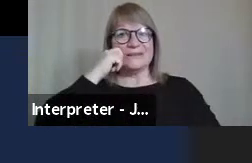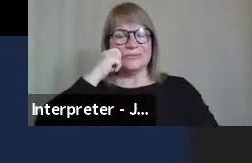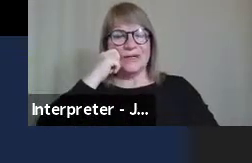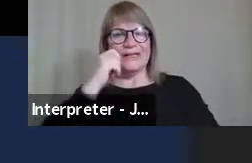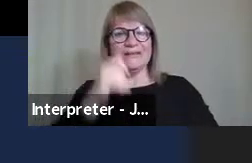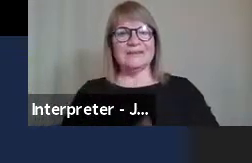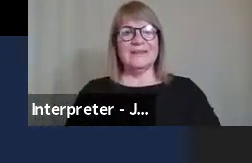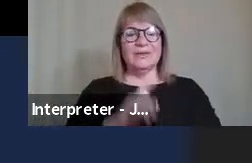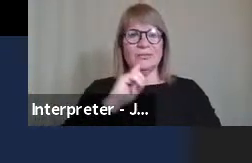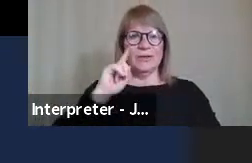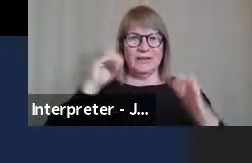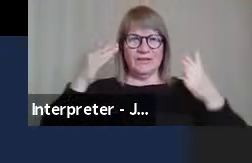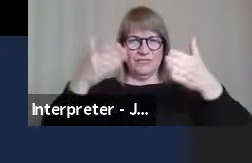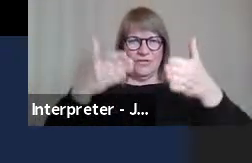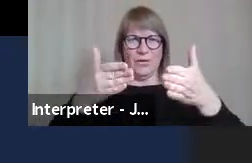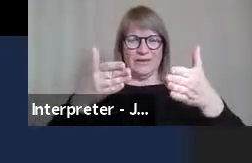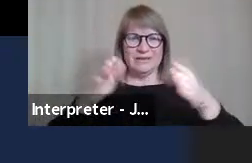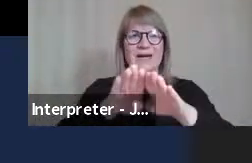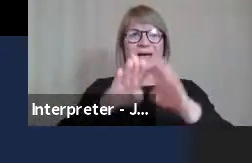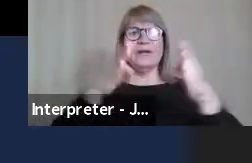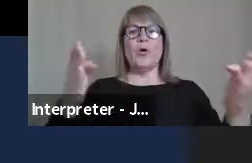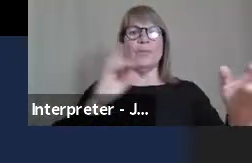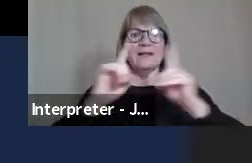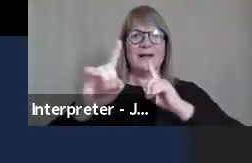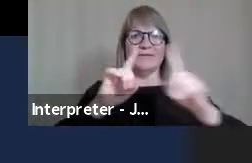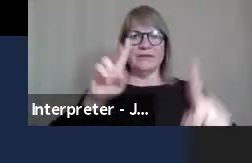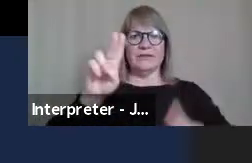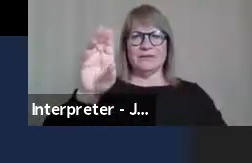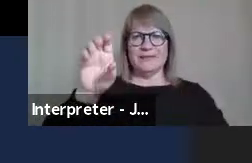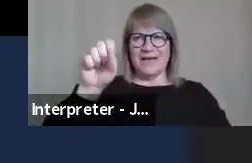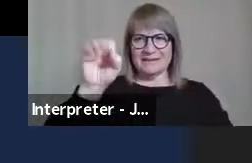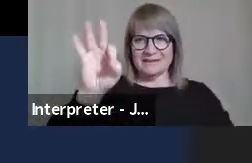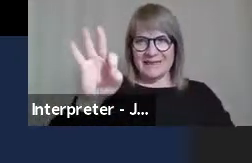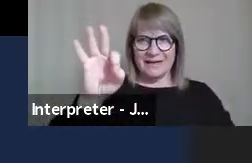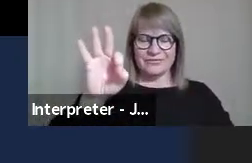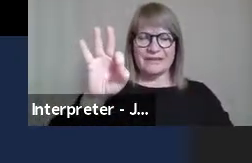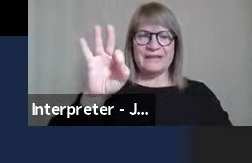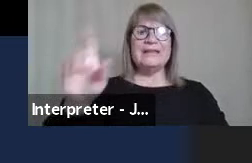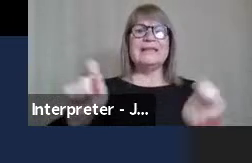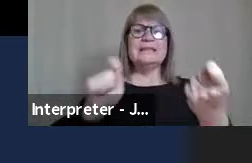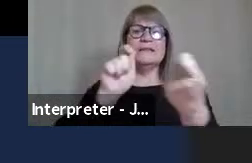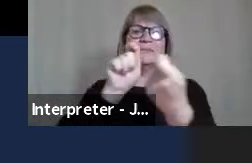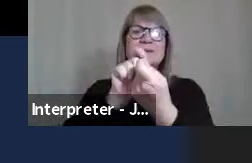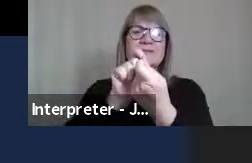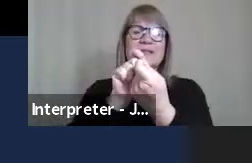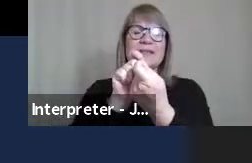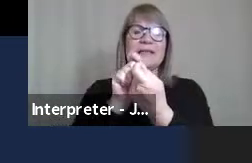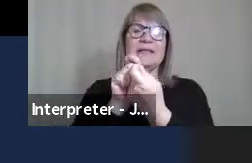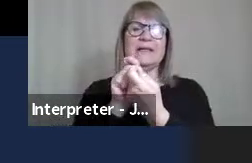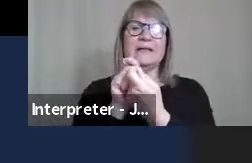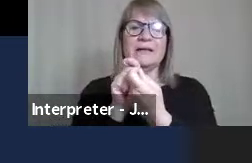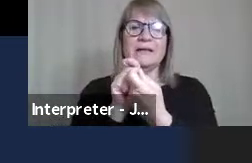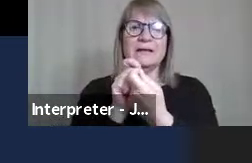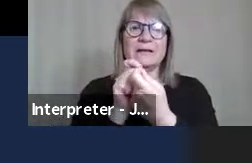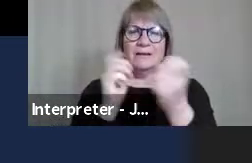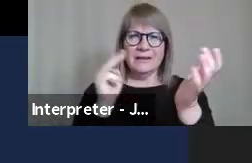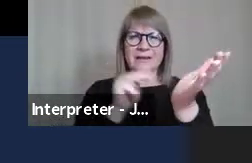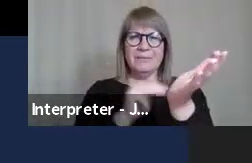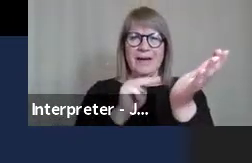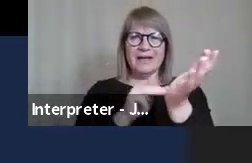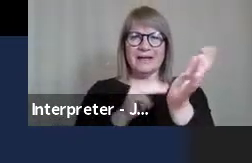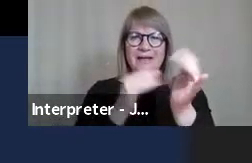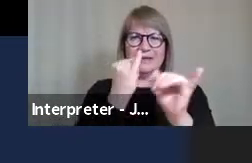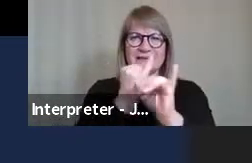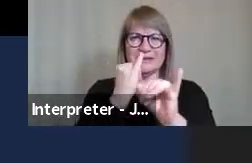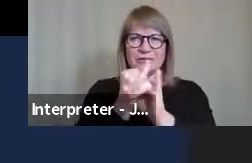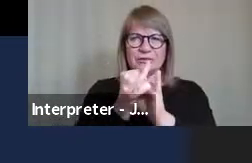opening up a conversation at ucsf specifically but also more broadly in medical institutions and